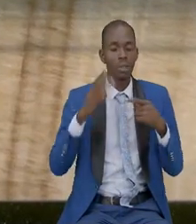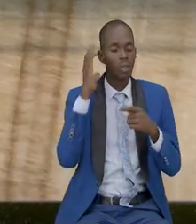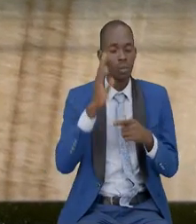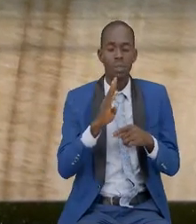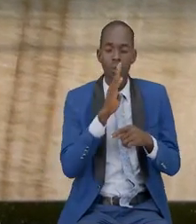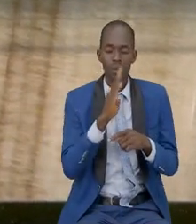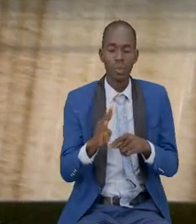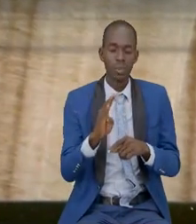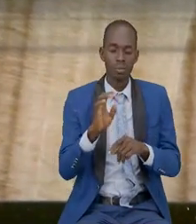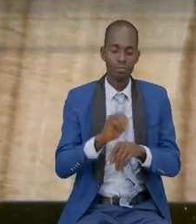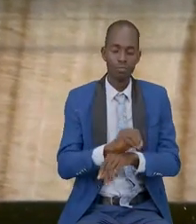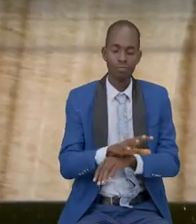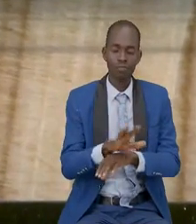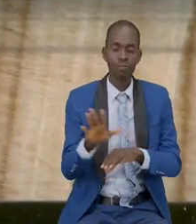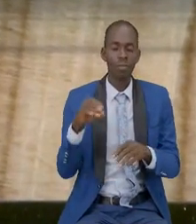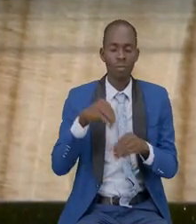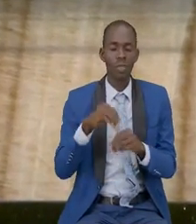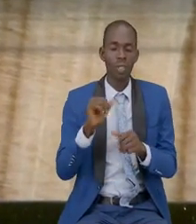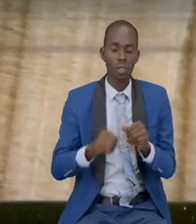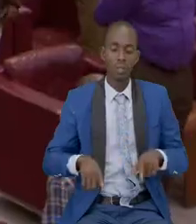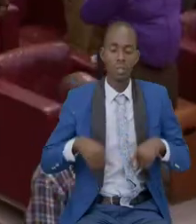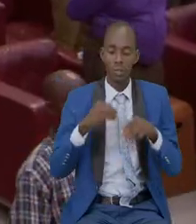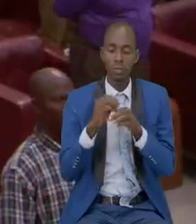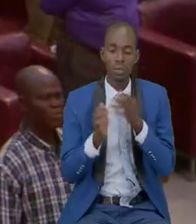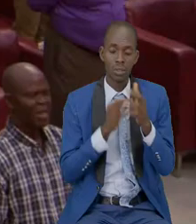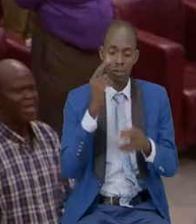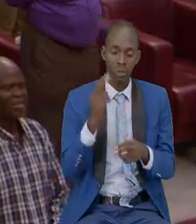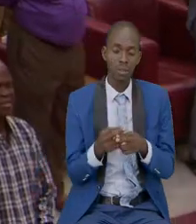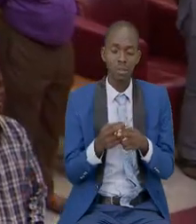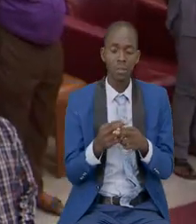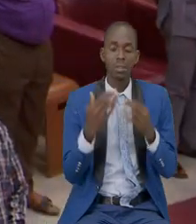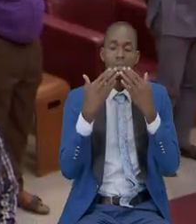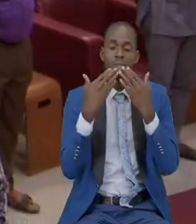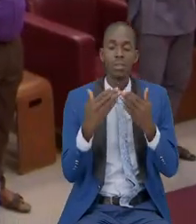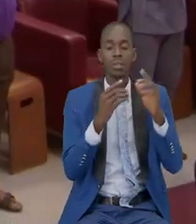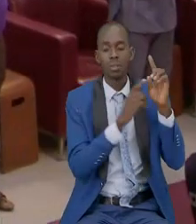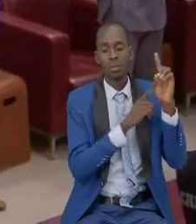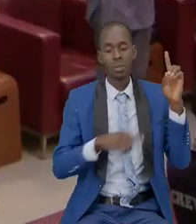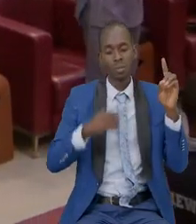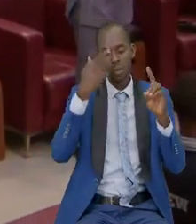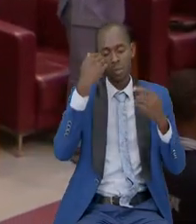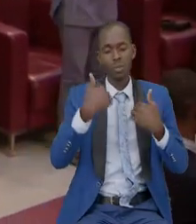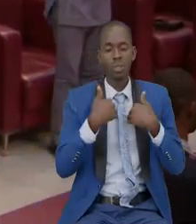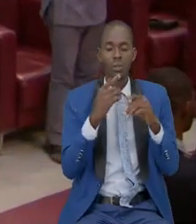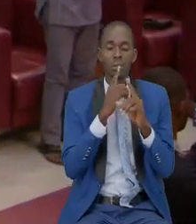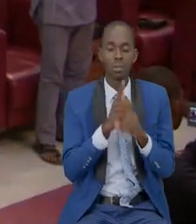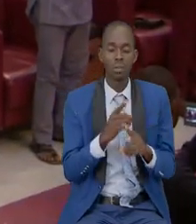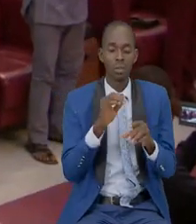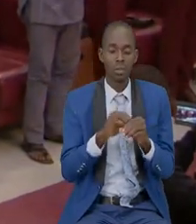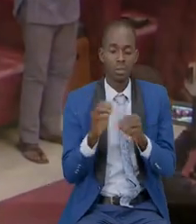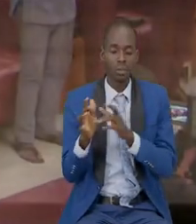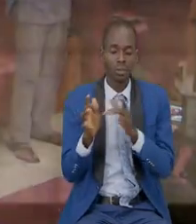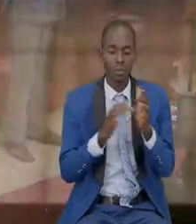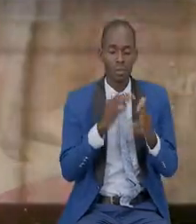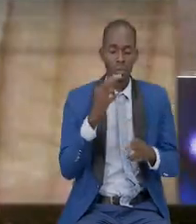reflected in every life, in Jesus' name. Thank you, because we know you have answered. In